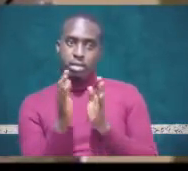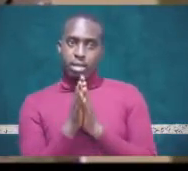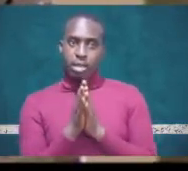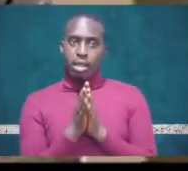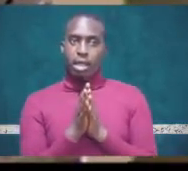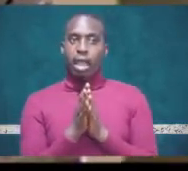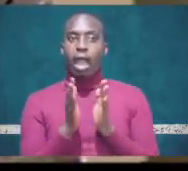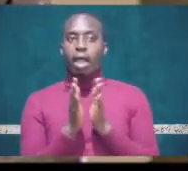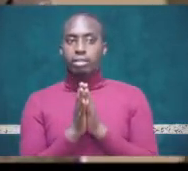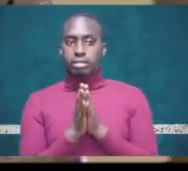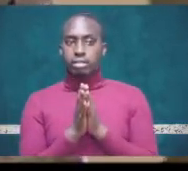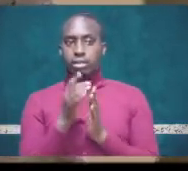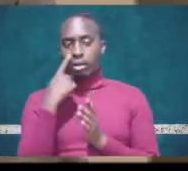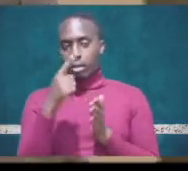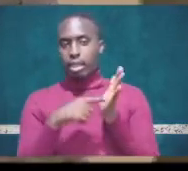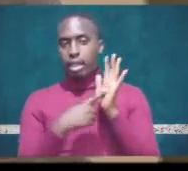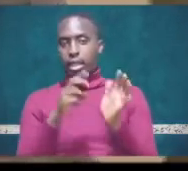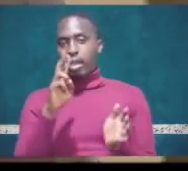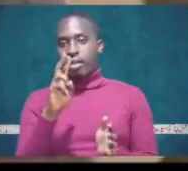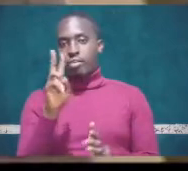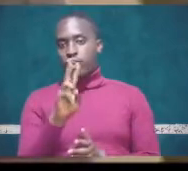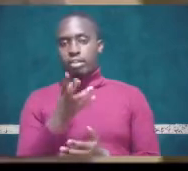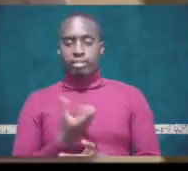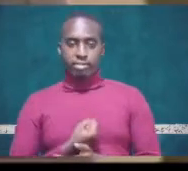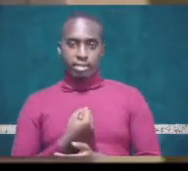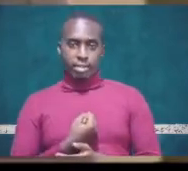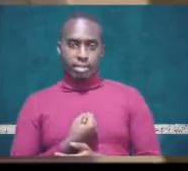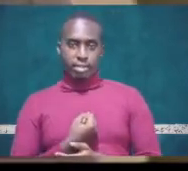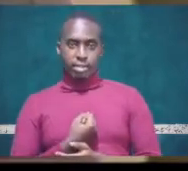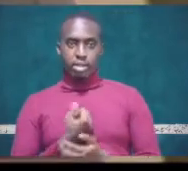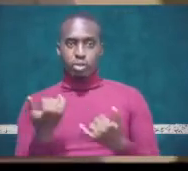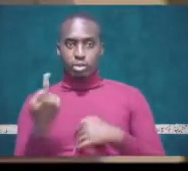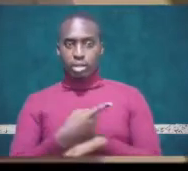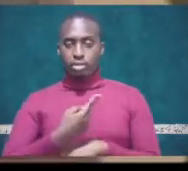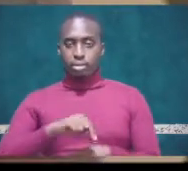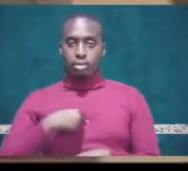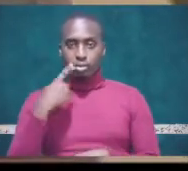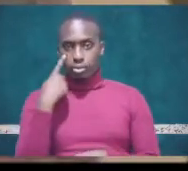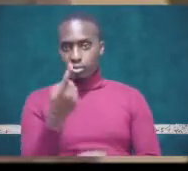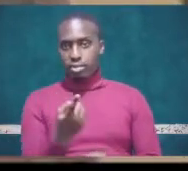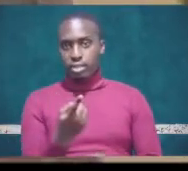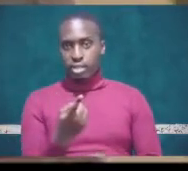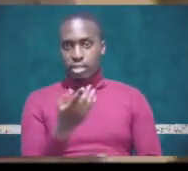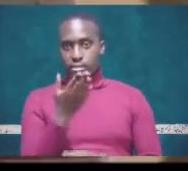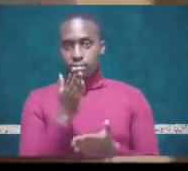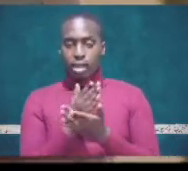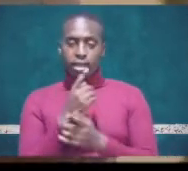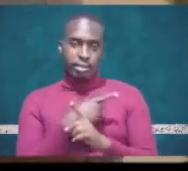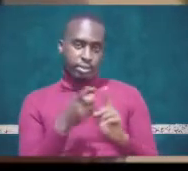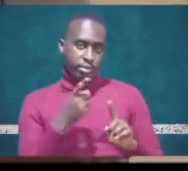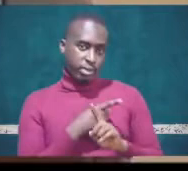deflection indicates the voltage that I have. So today we are going now to see that there is a